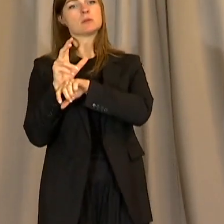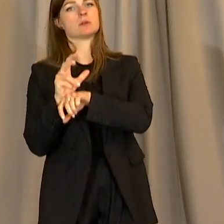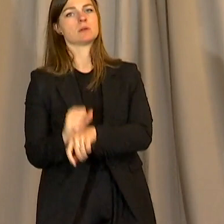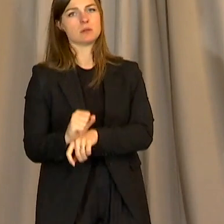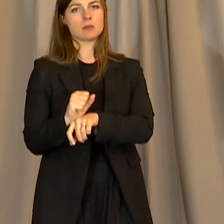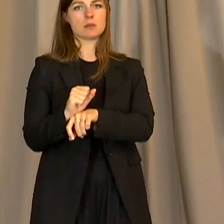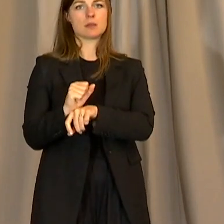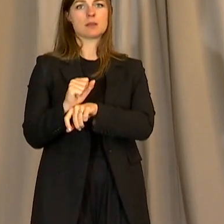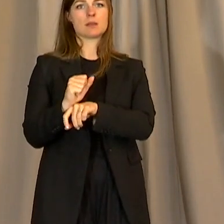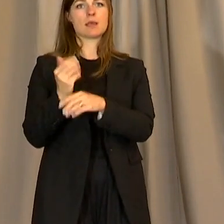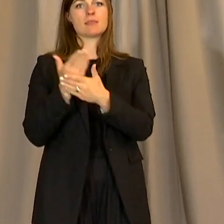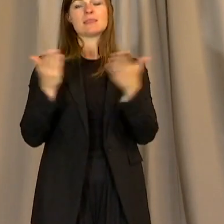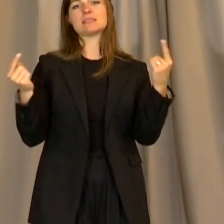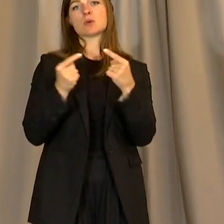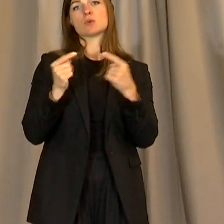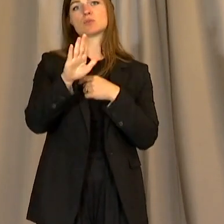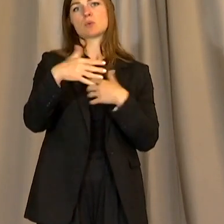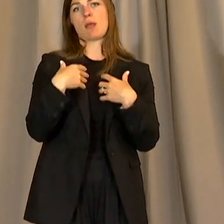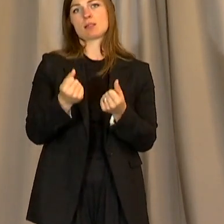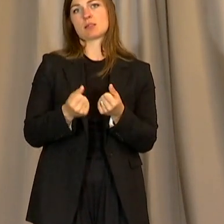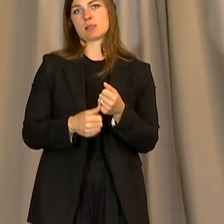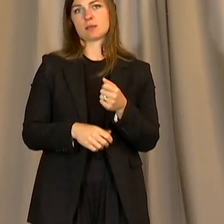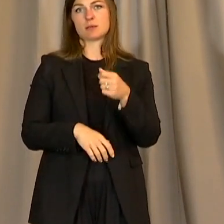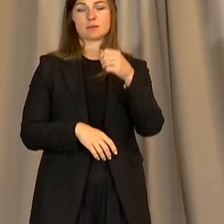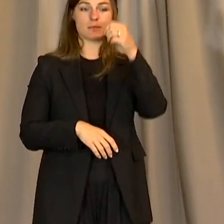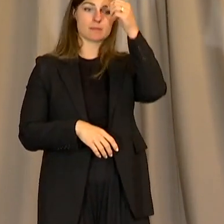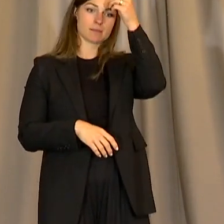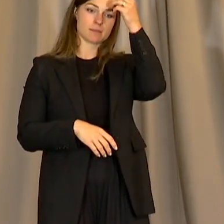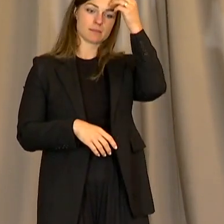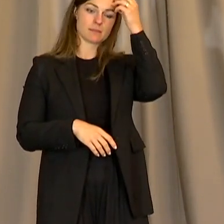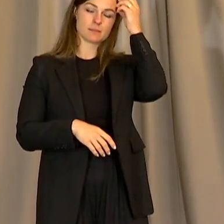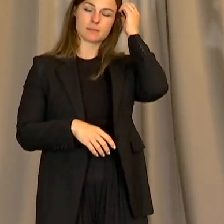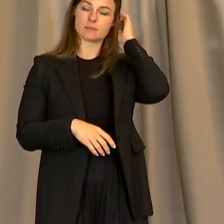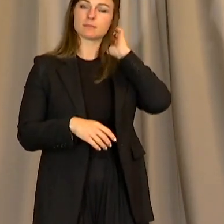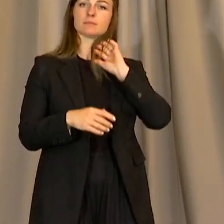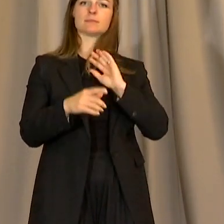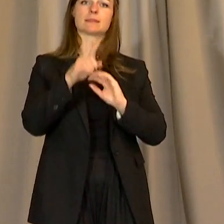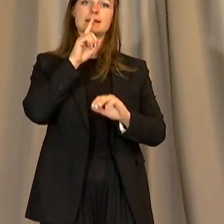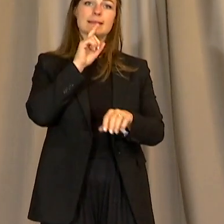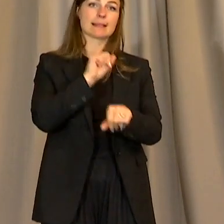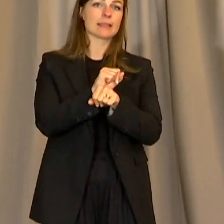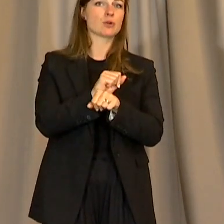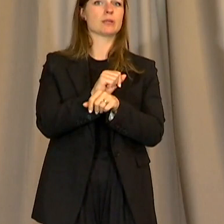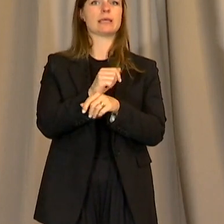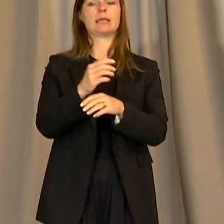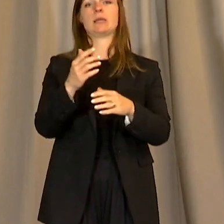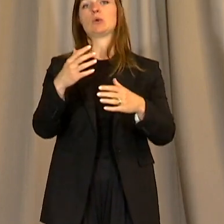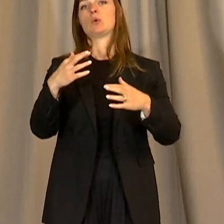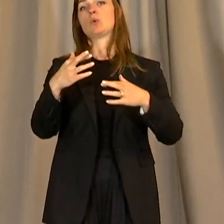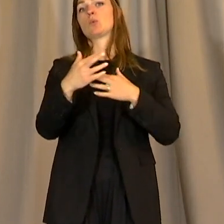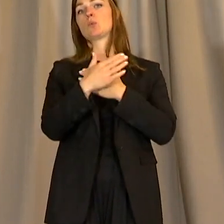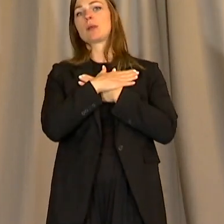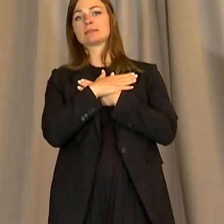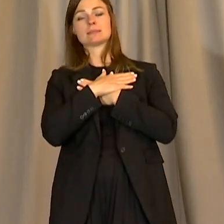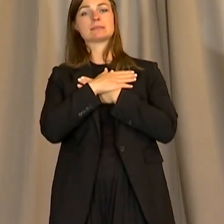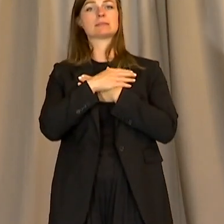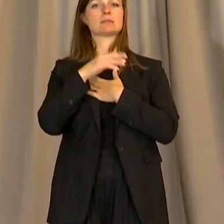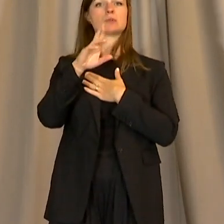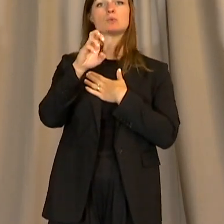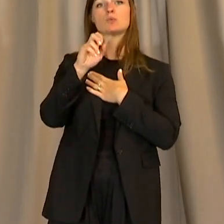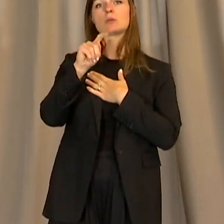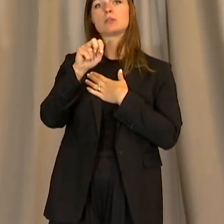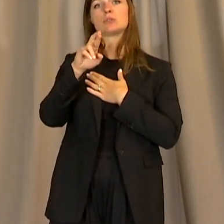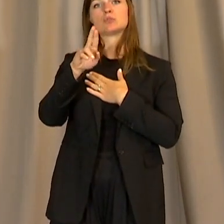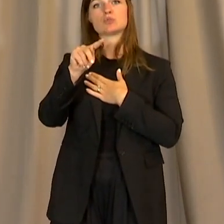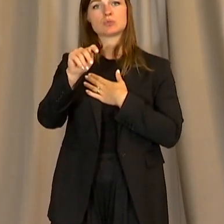health. So this, literally, we just take retreats, we read books about rest and wellness, we journal about rest and